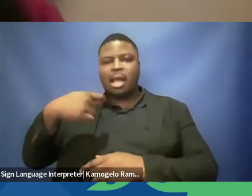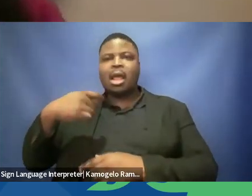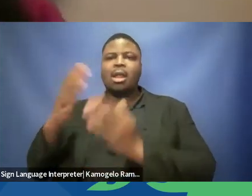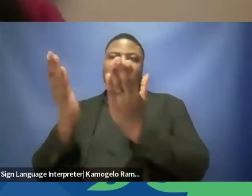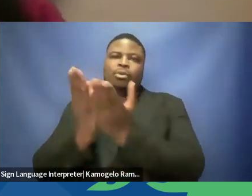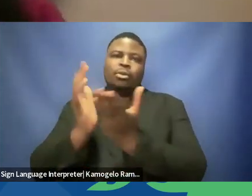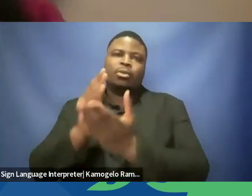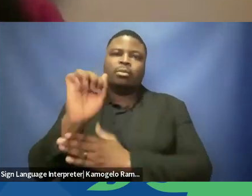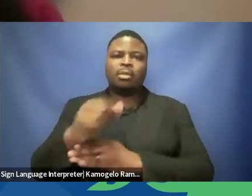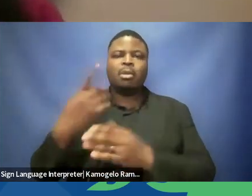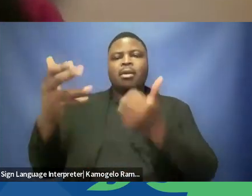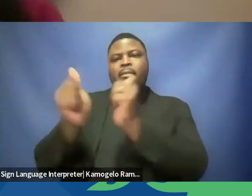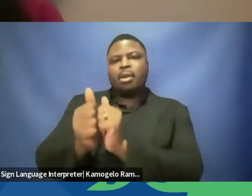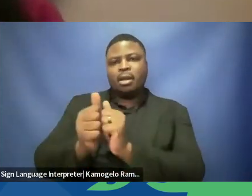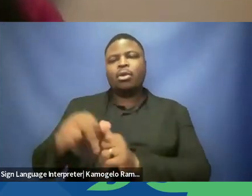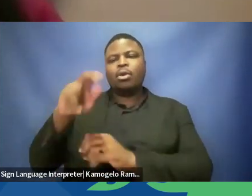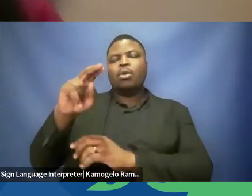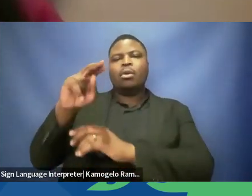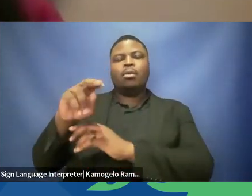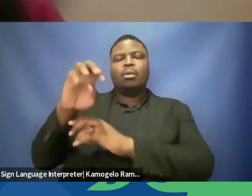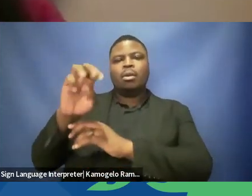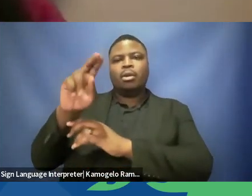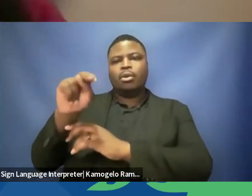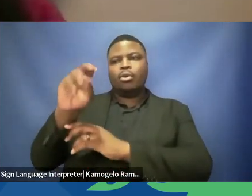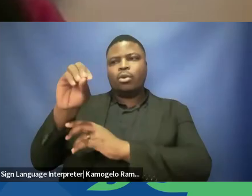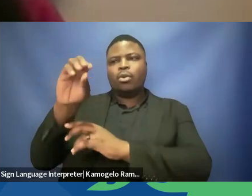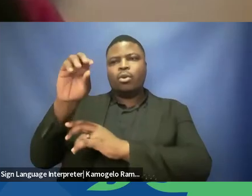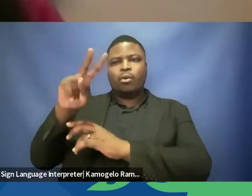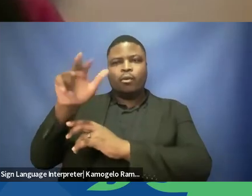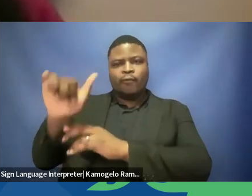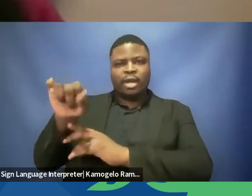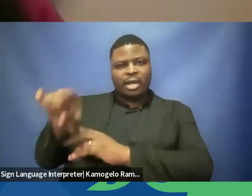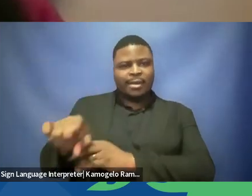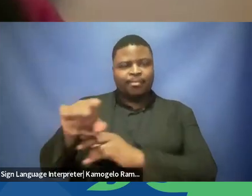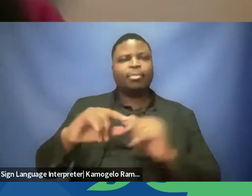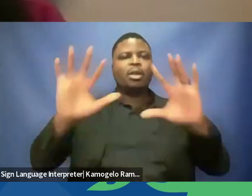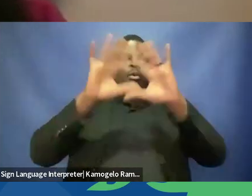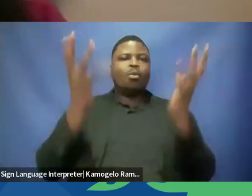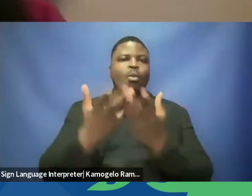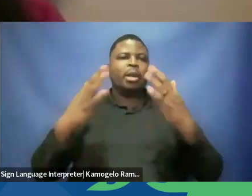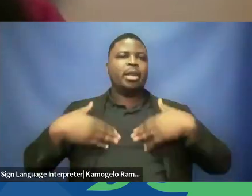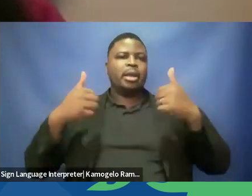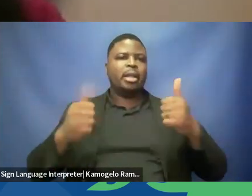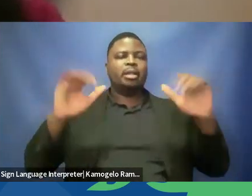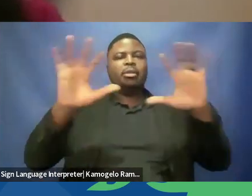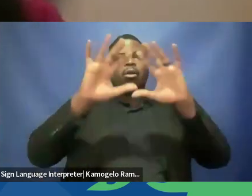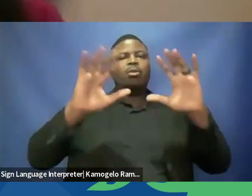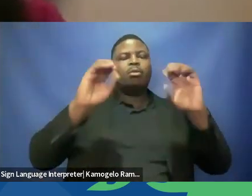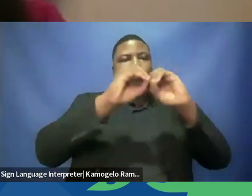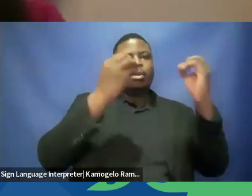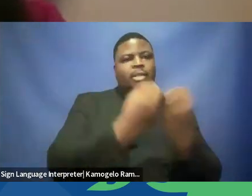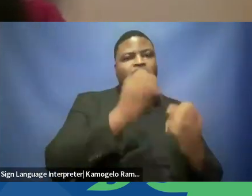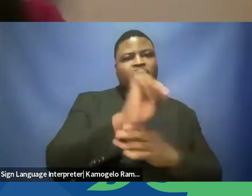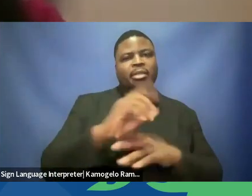ANOVA, ALT, LGBT Wellbeing, the World Health Organization, the Department of